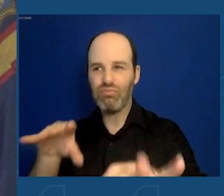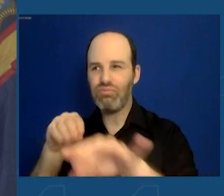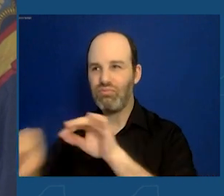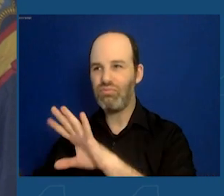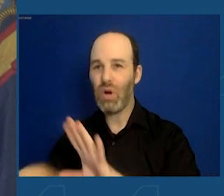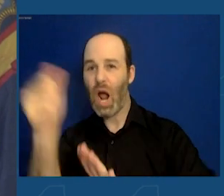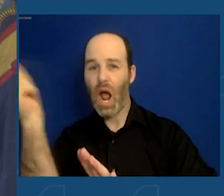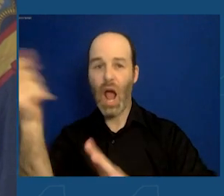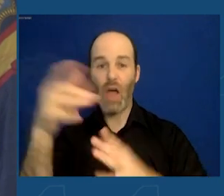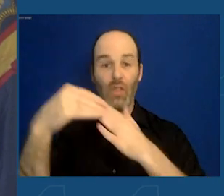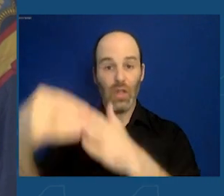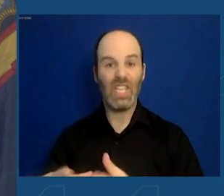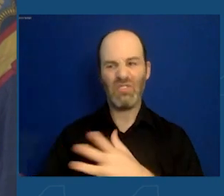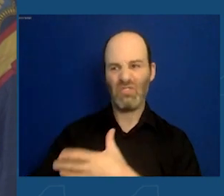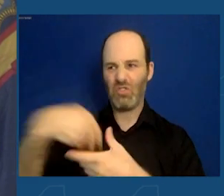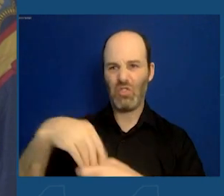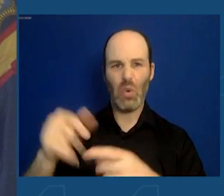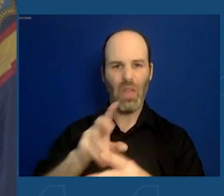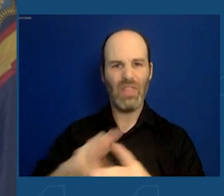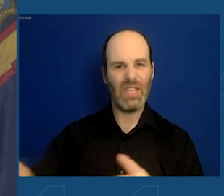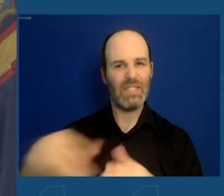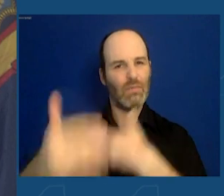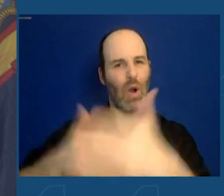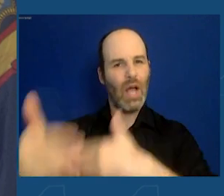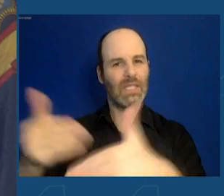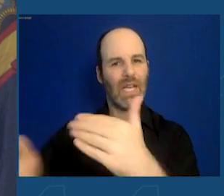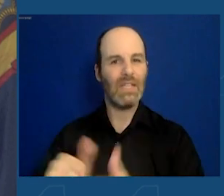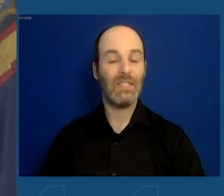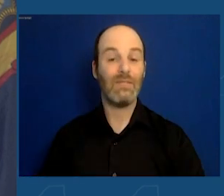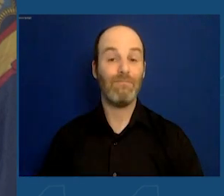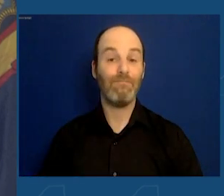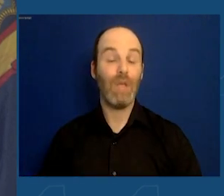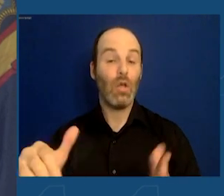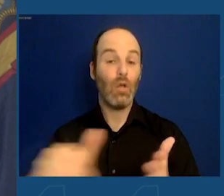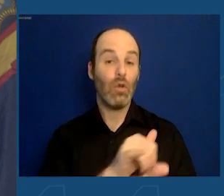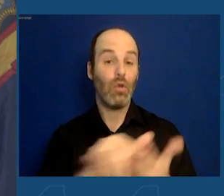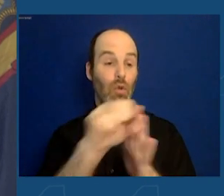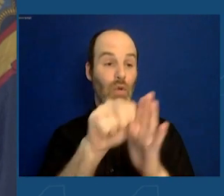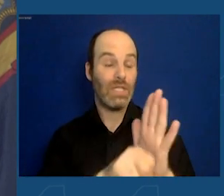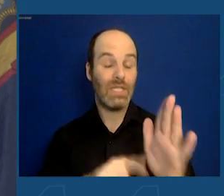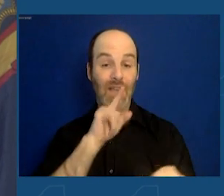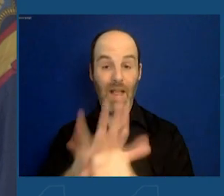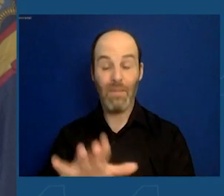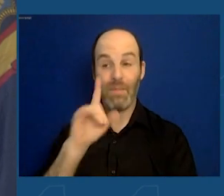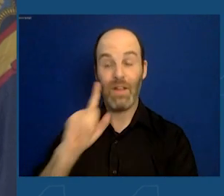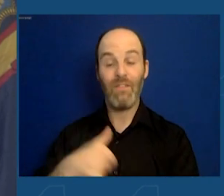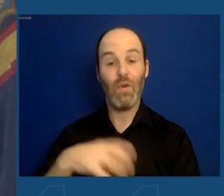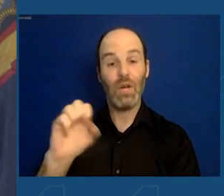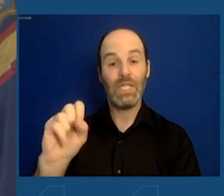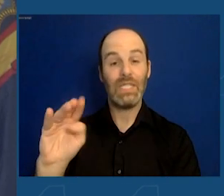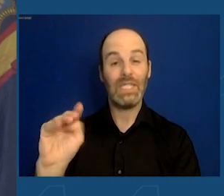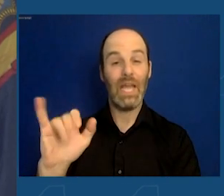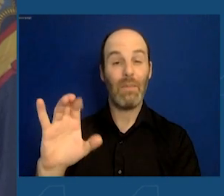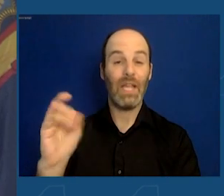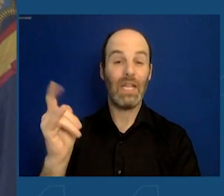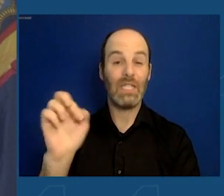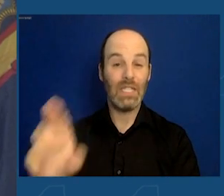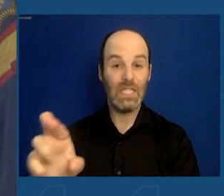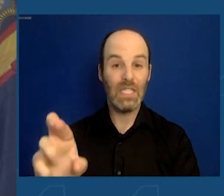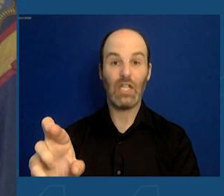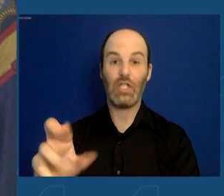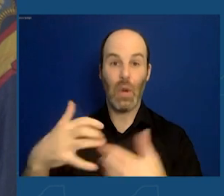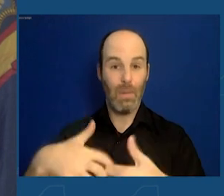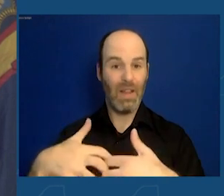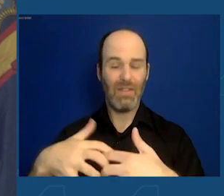journey. The commitment of New York State towards semiconductor manufacturing is truly inspiring, and it's a